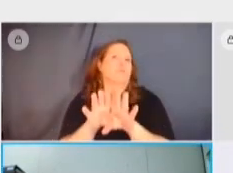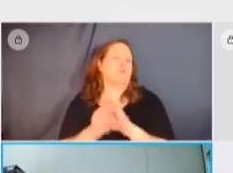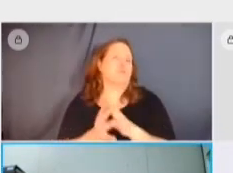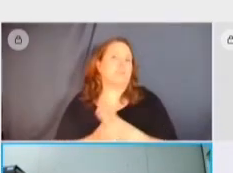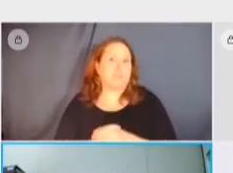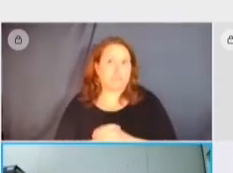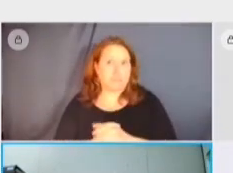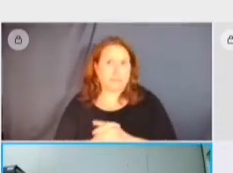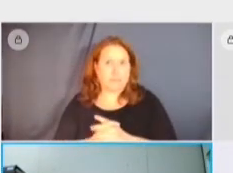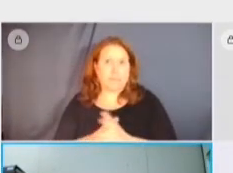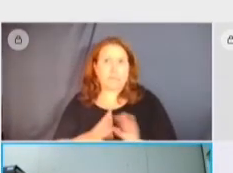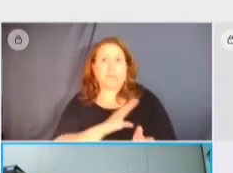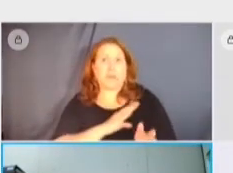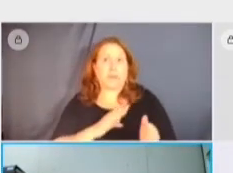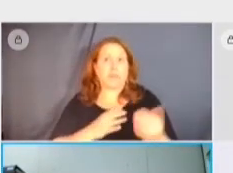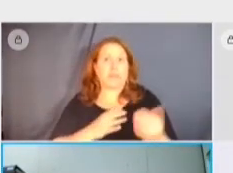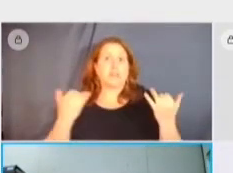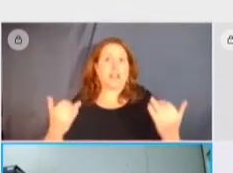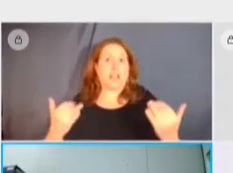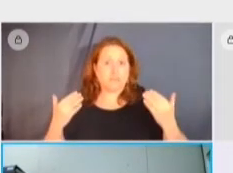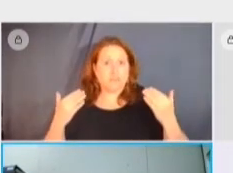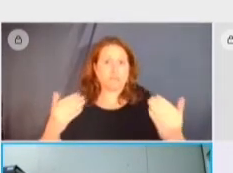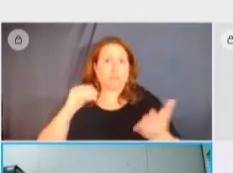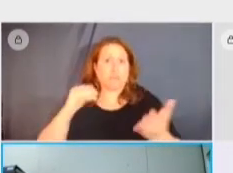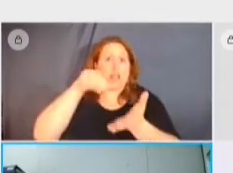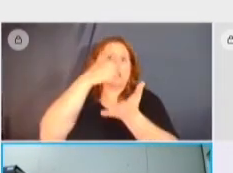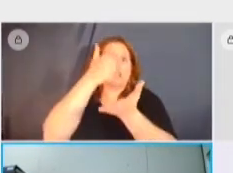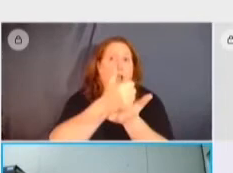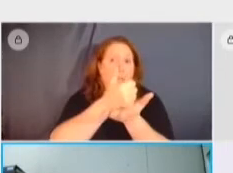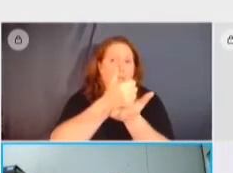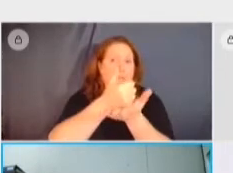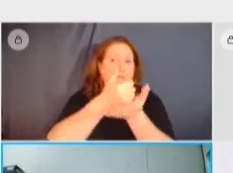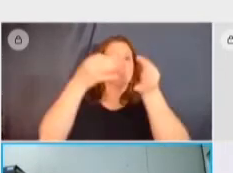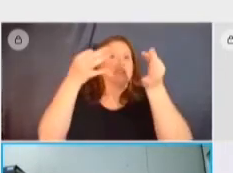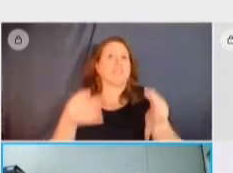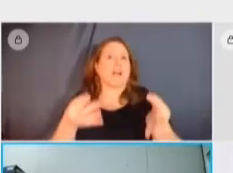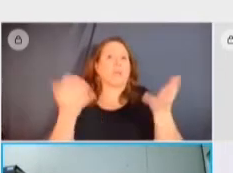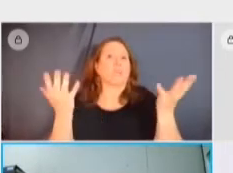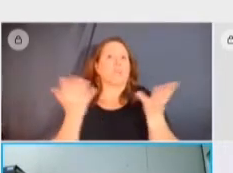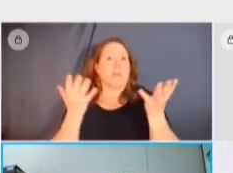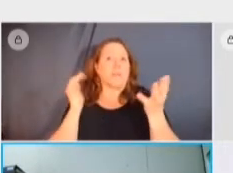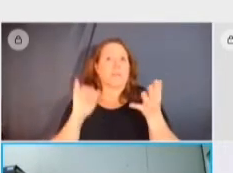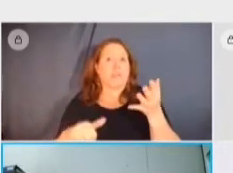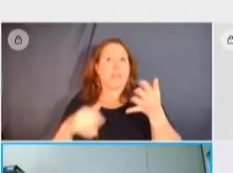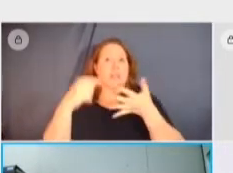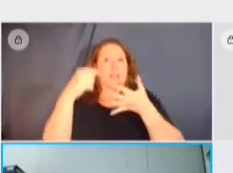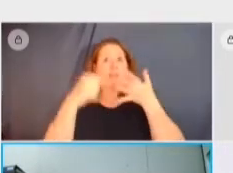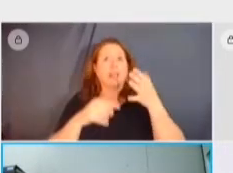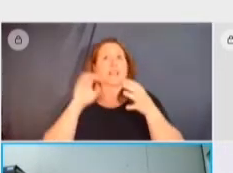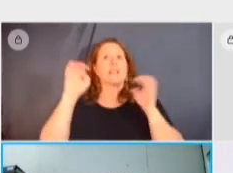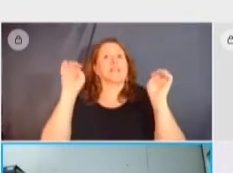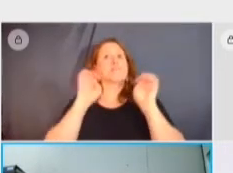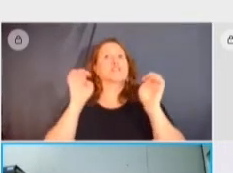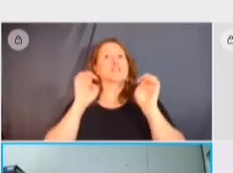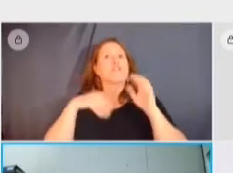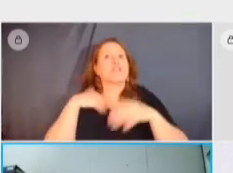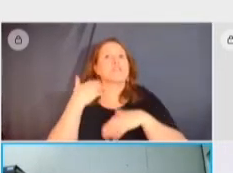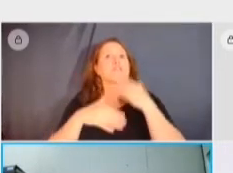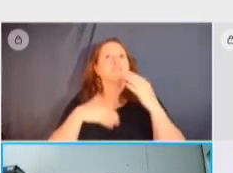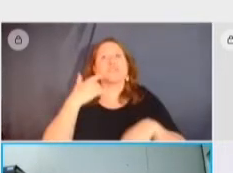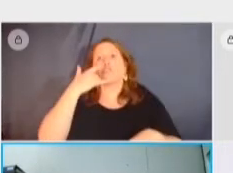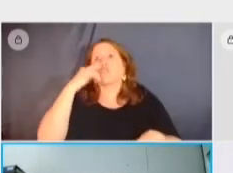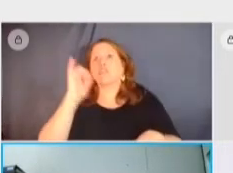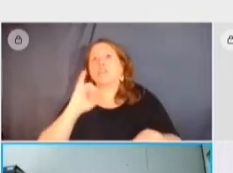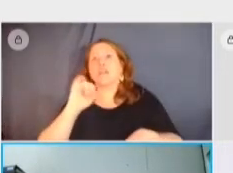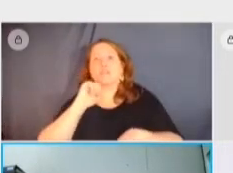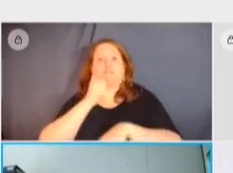a emergency basis at that time, so they're in effect presently, and the emergency adoption, I